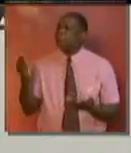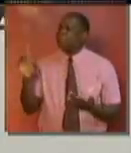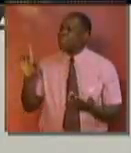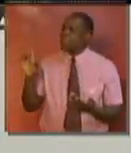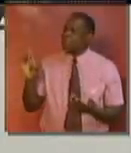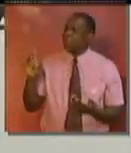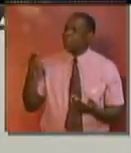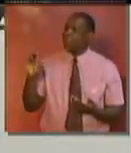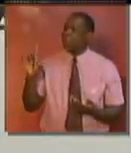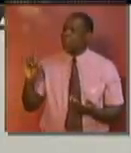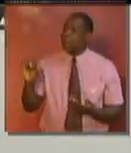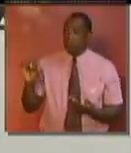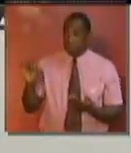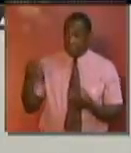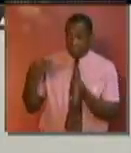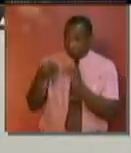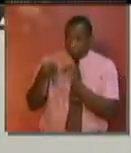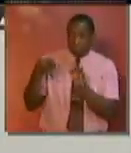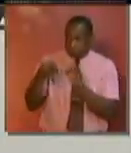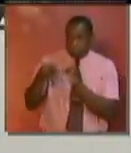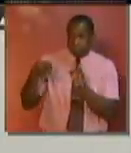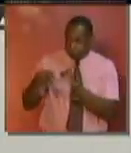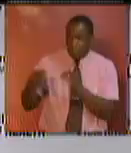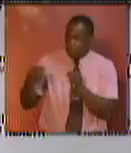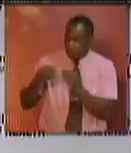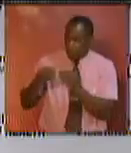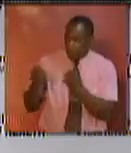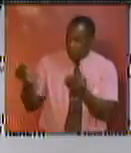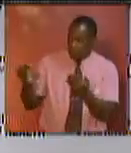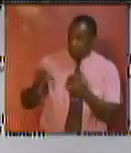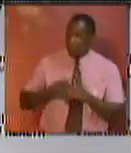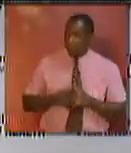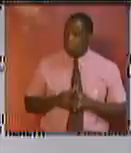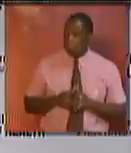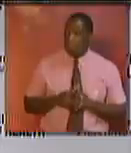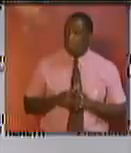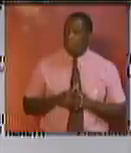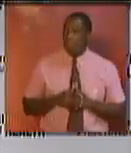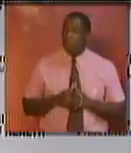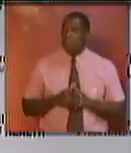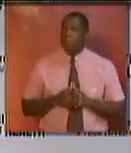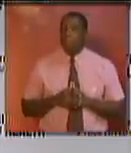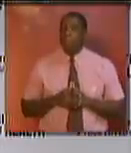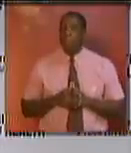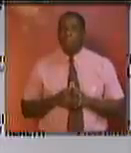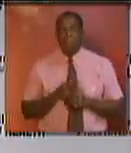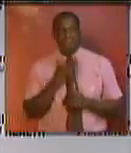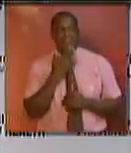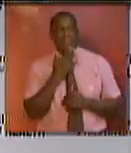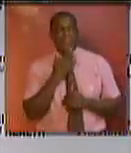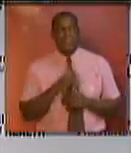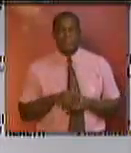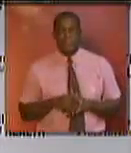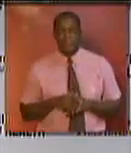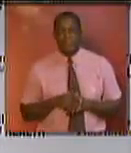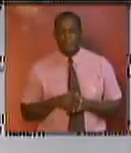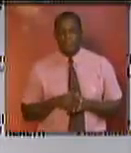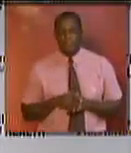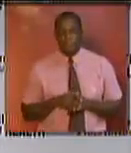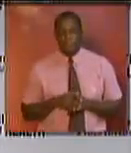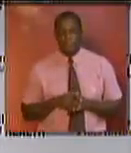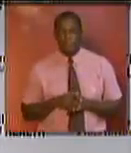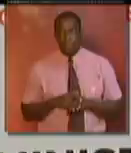give some insight into the work that happens behind the scenes. Okay, thank you, Ms. Alcantara. Now, as you're aware, the